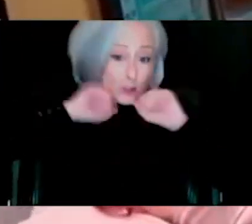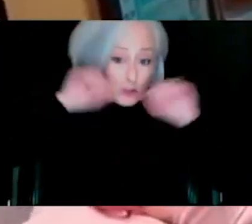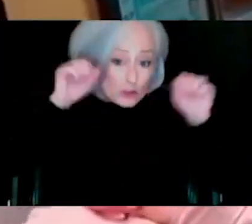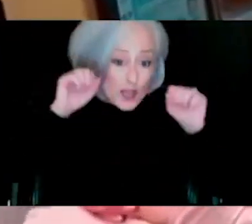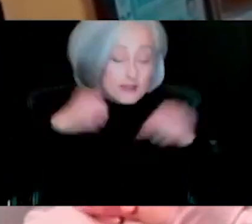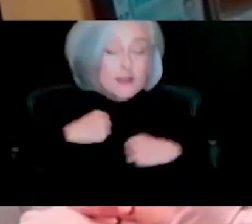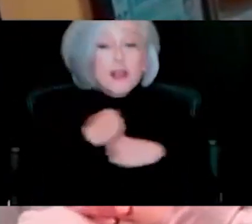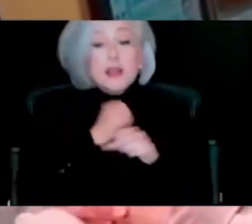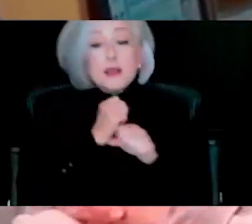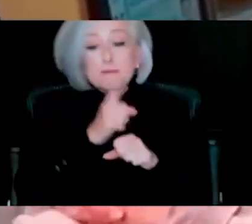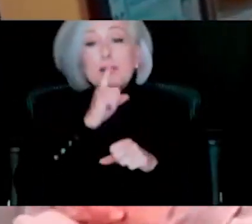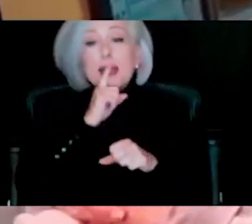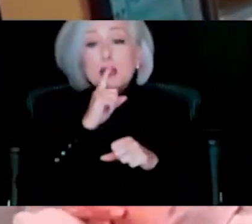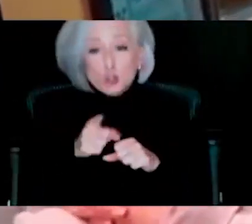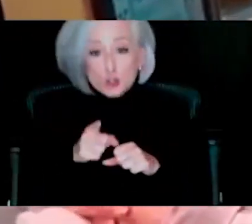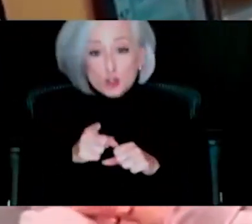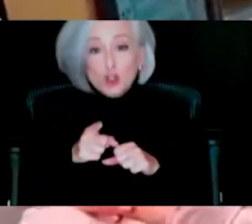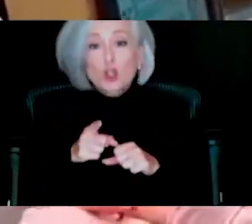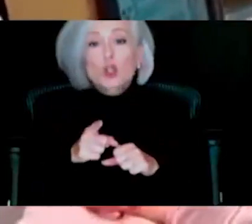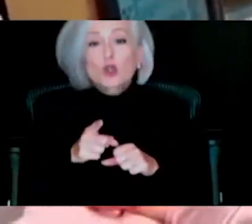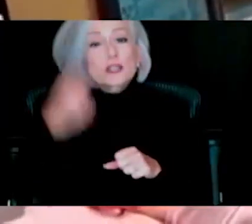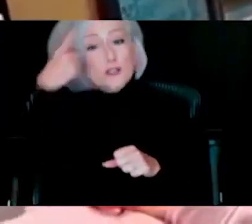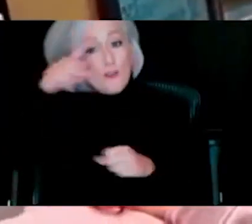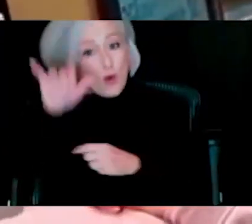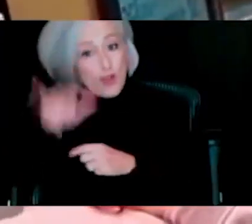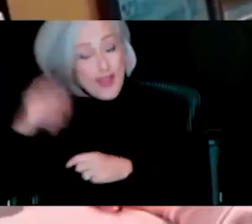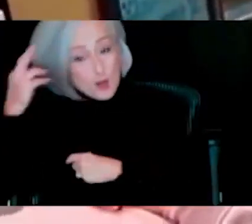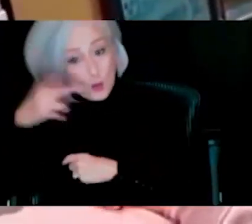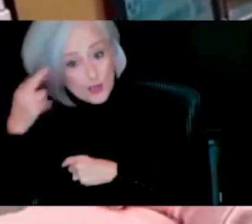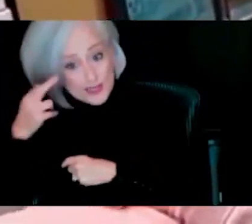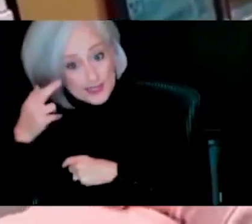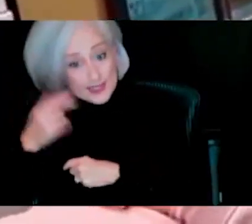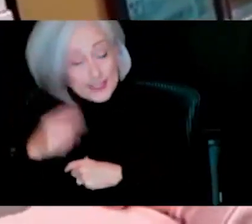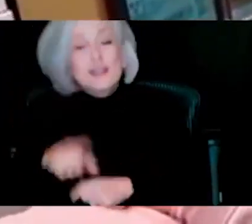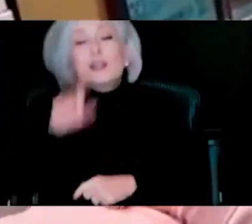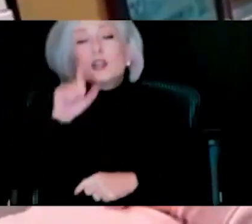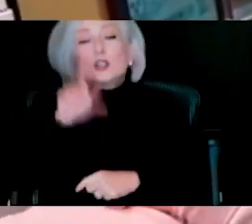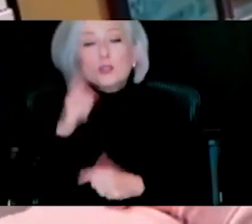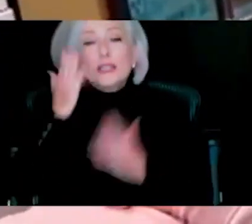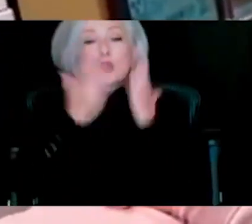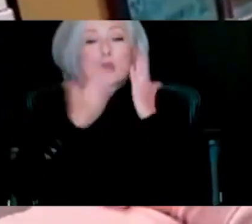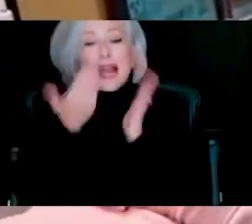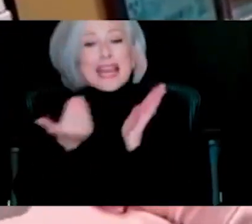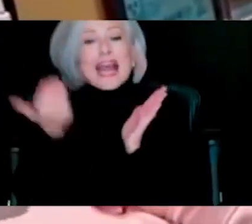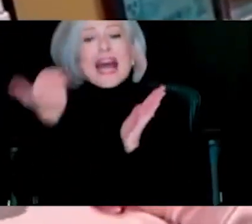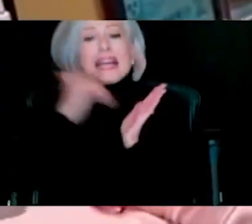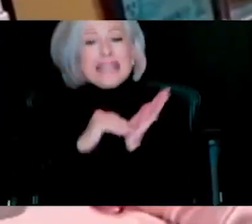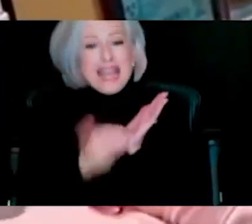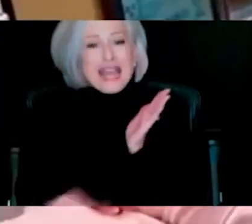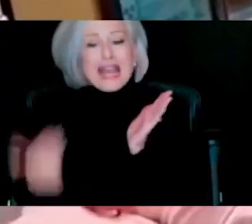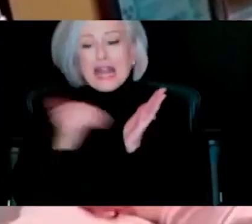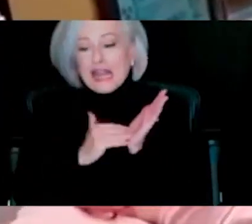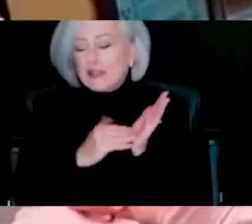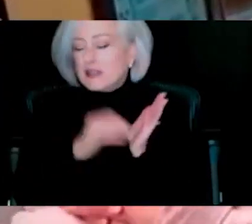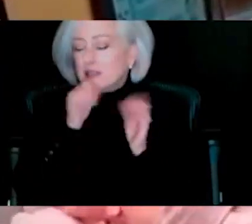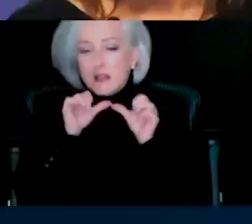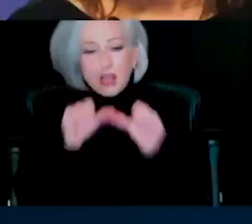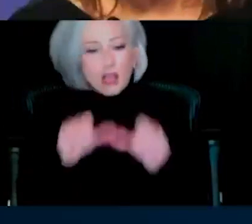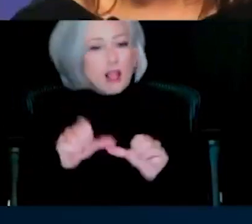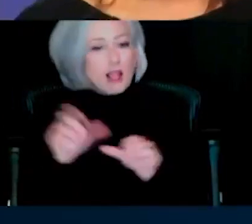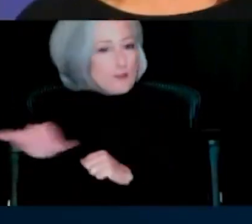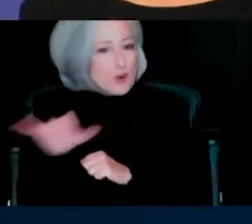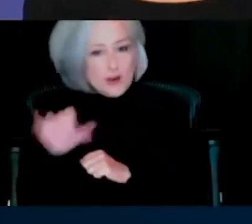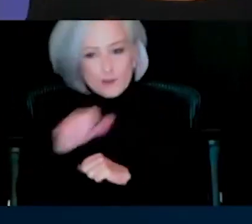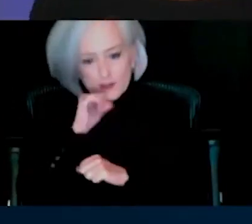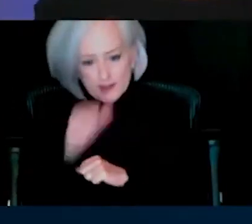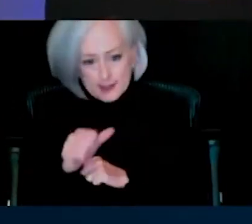that it's meant for that, and that you reapply it per the instructions, because it doesn't last forever. Yeah.